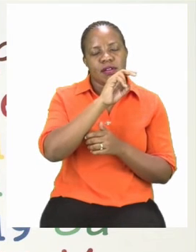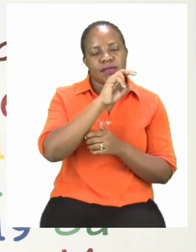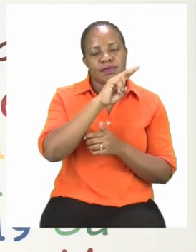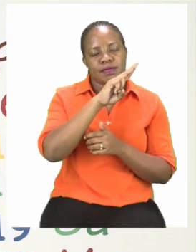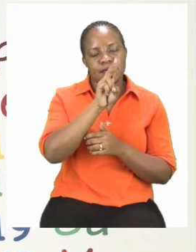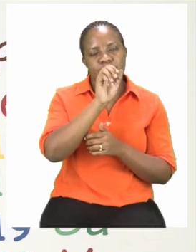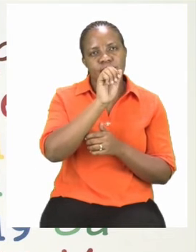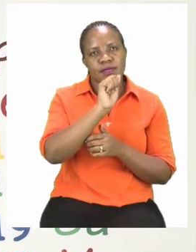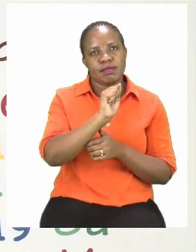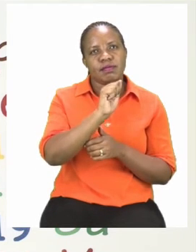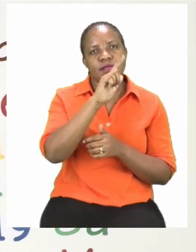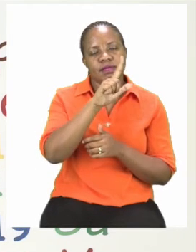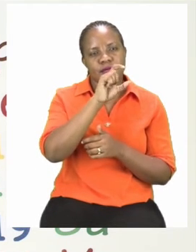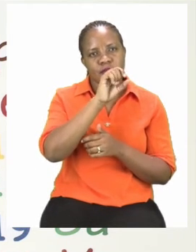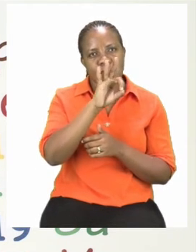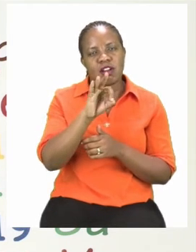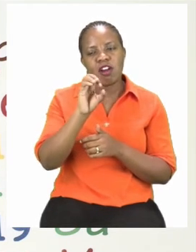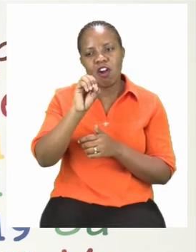goodbye.